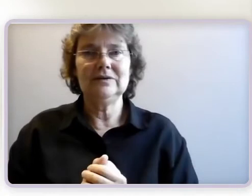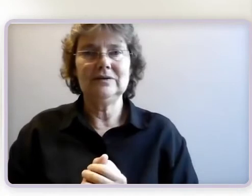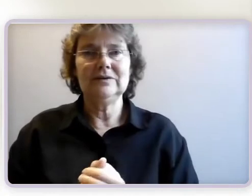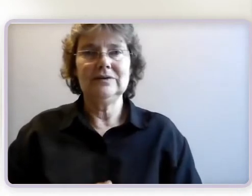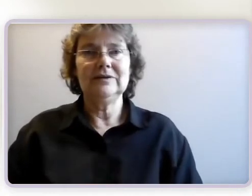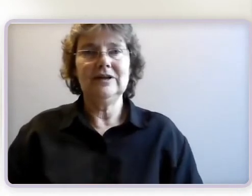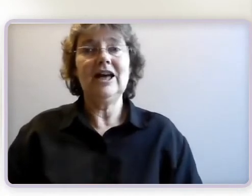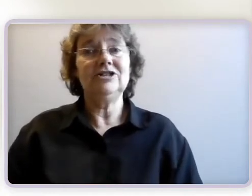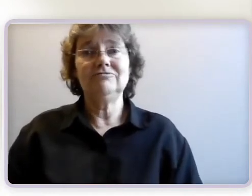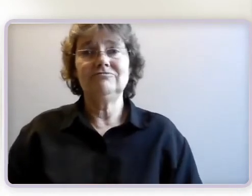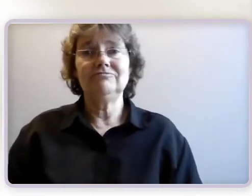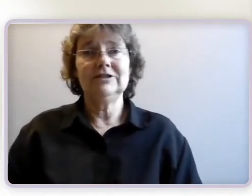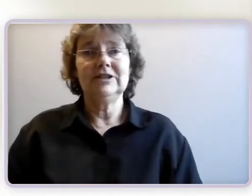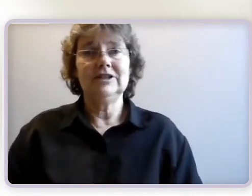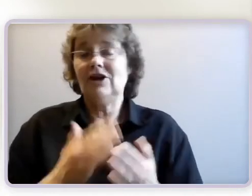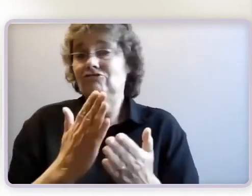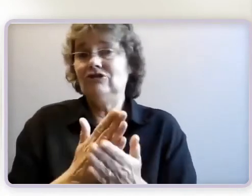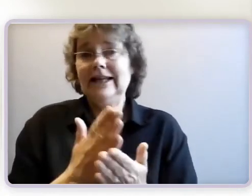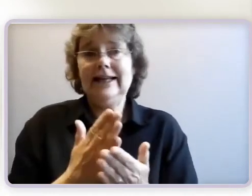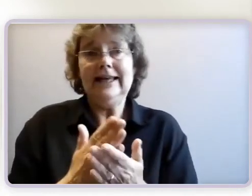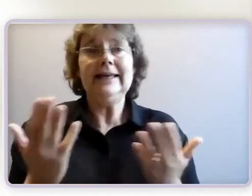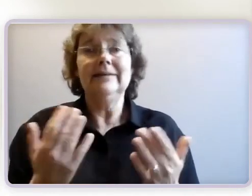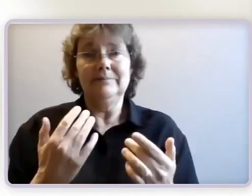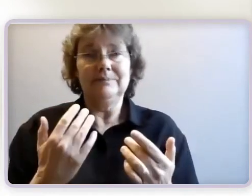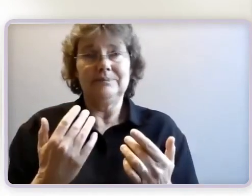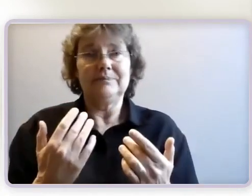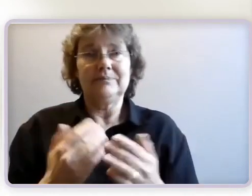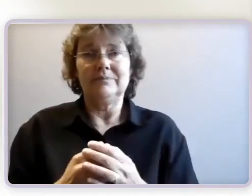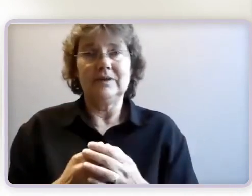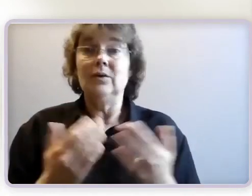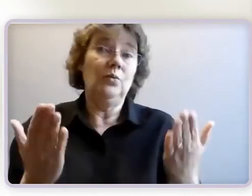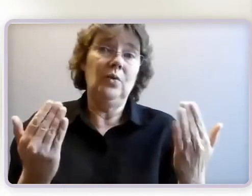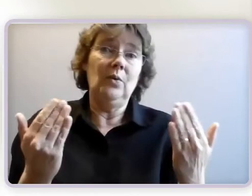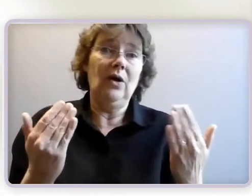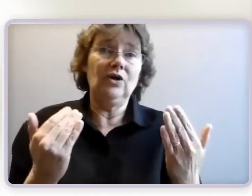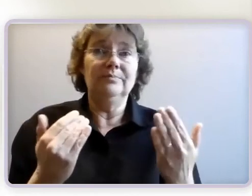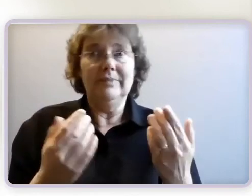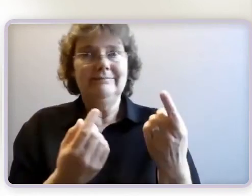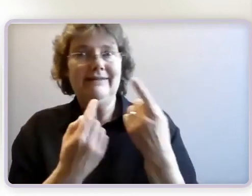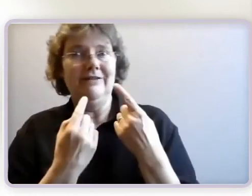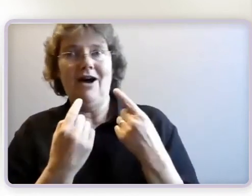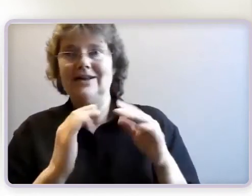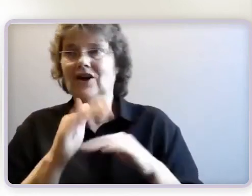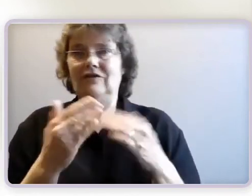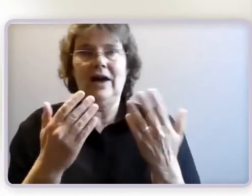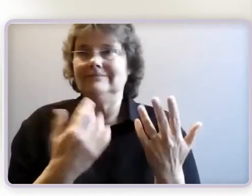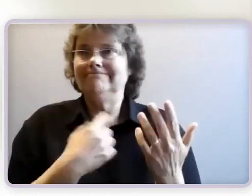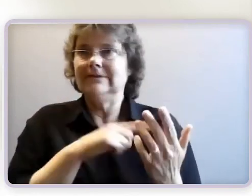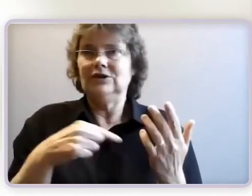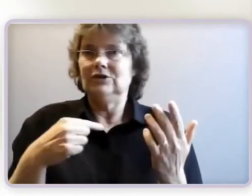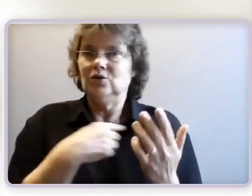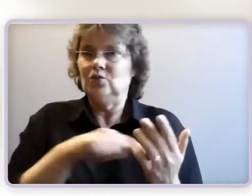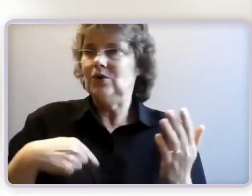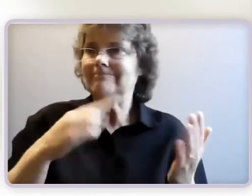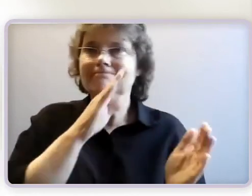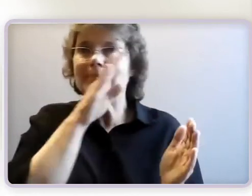yeah, look, just I guess the general point is that we would welcome advice on who we might be missing and how we can reach those